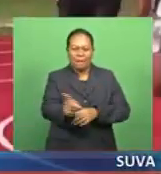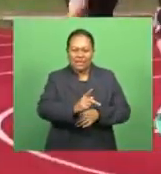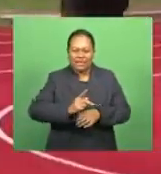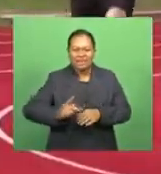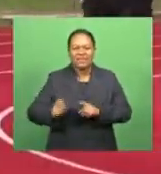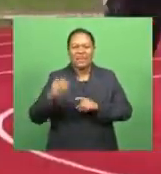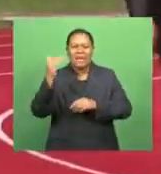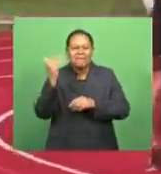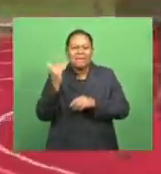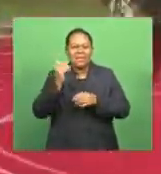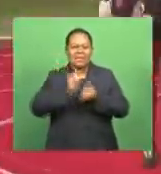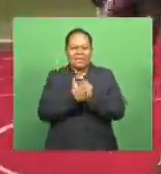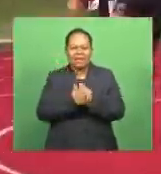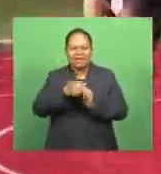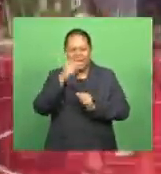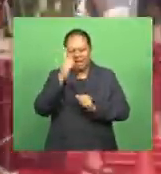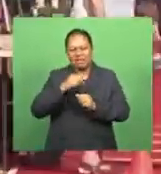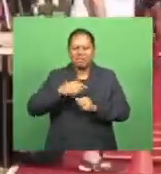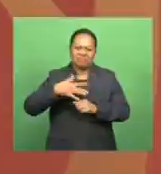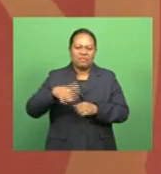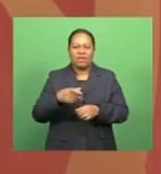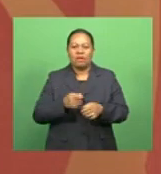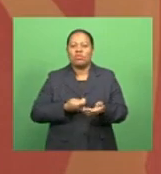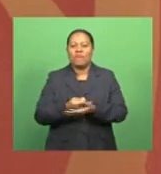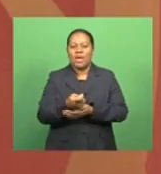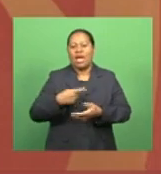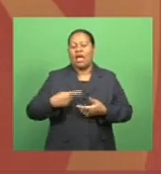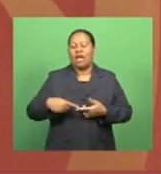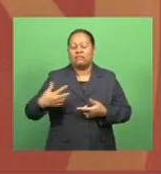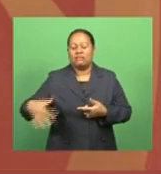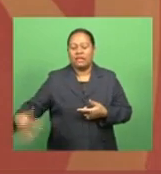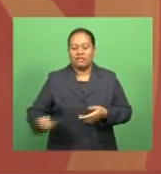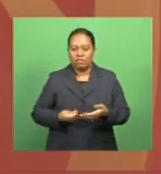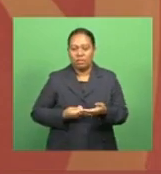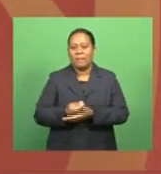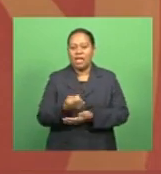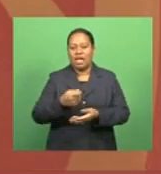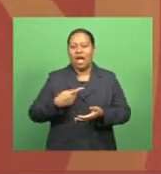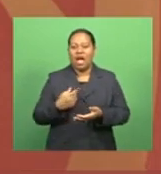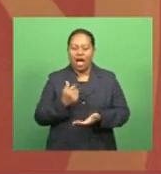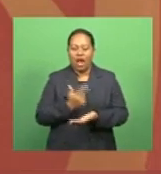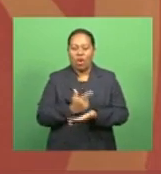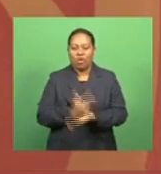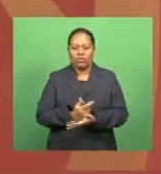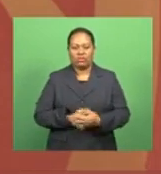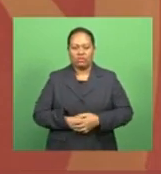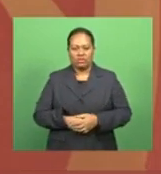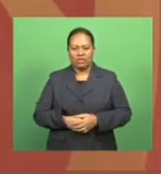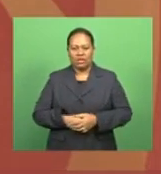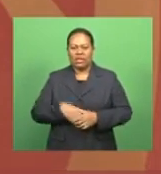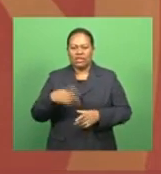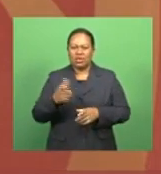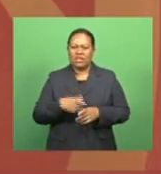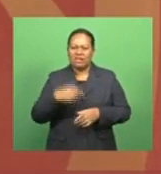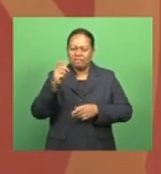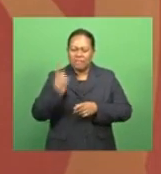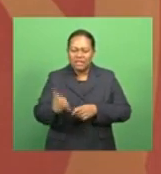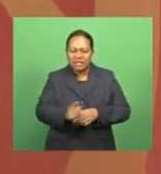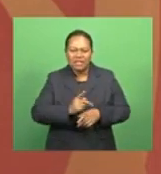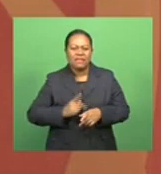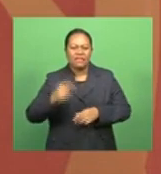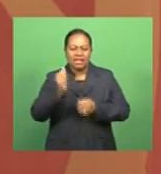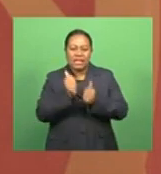Games next year will incur major costs. With the Olympics moving, are we still going to have a Pacific Mini Games next